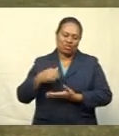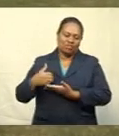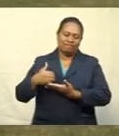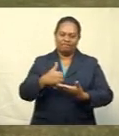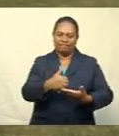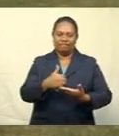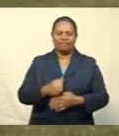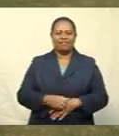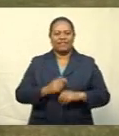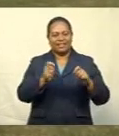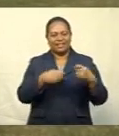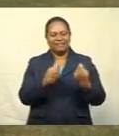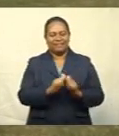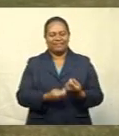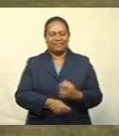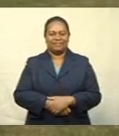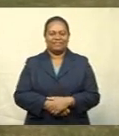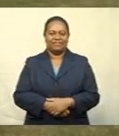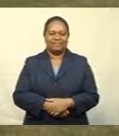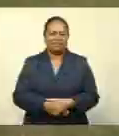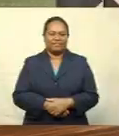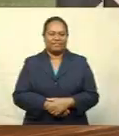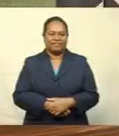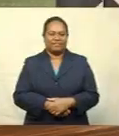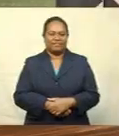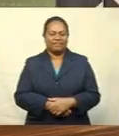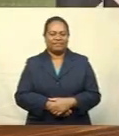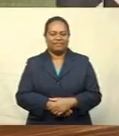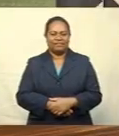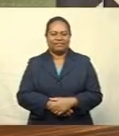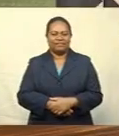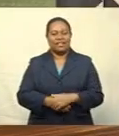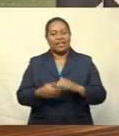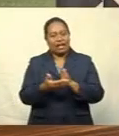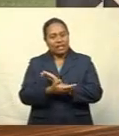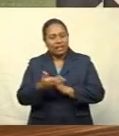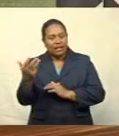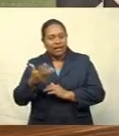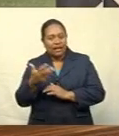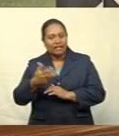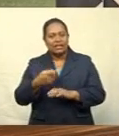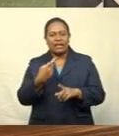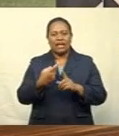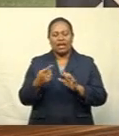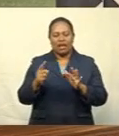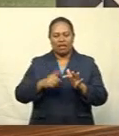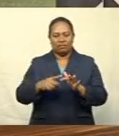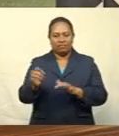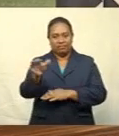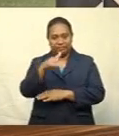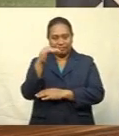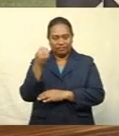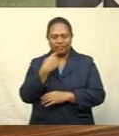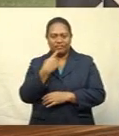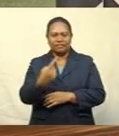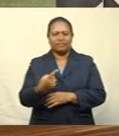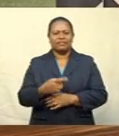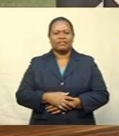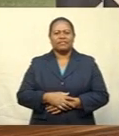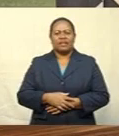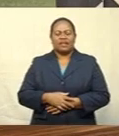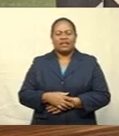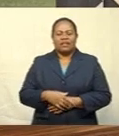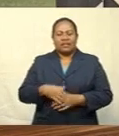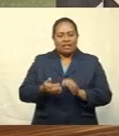side. Karlaini Tavi, FBC Sports. The under-19 Ratu Kandavu Levu Eels are taking the underdogs tag for the Fiji